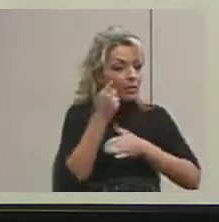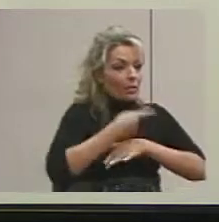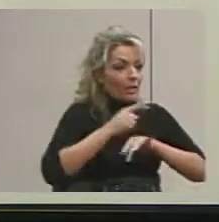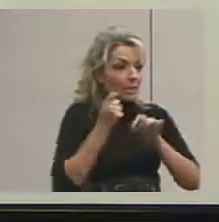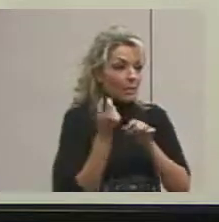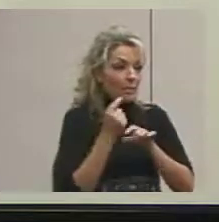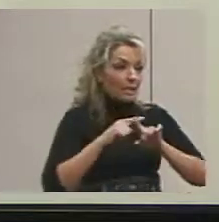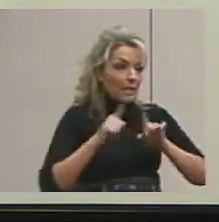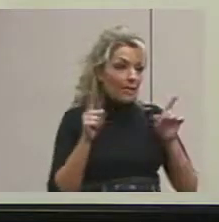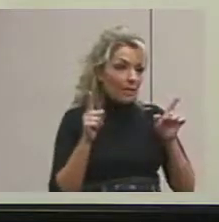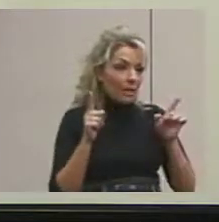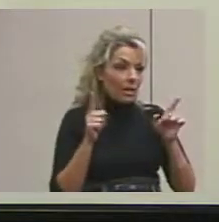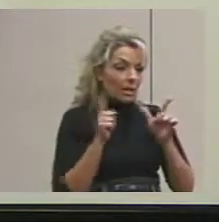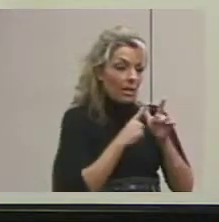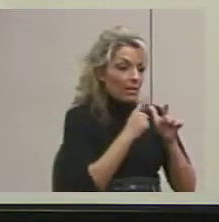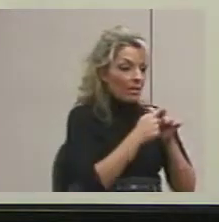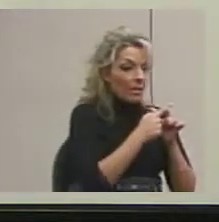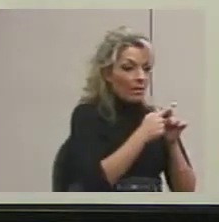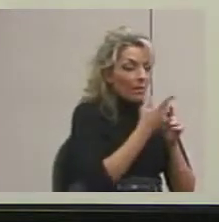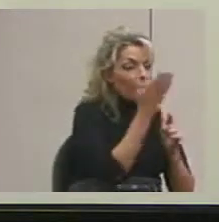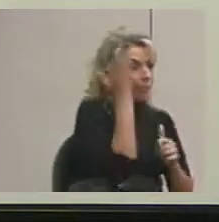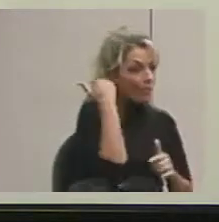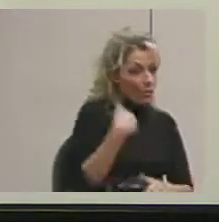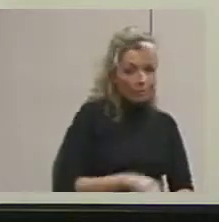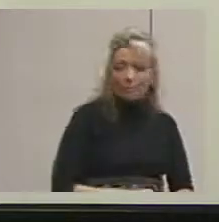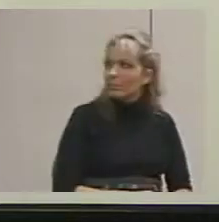when we were in our other program. So